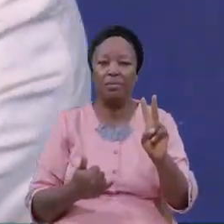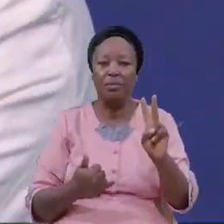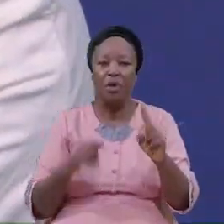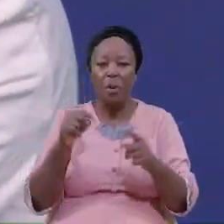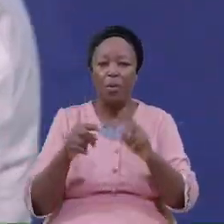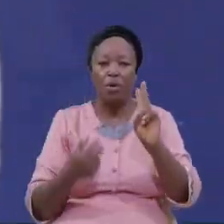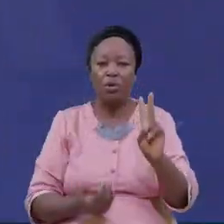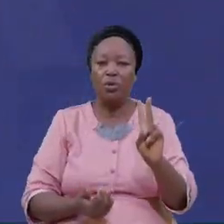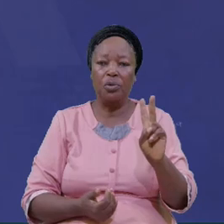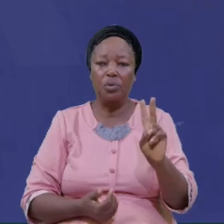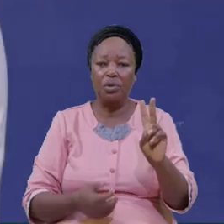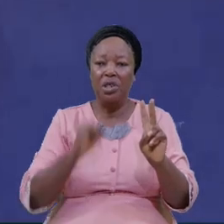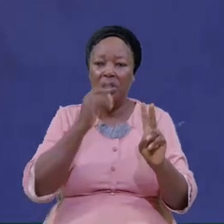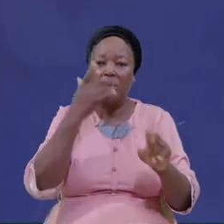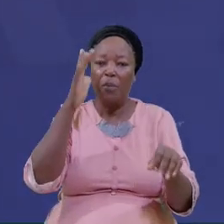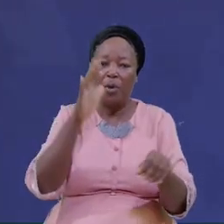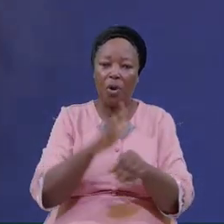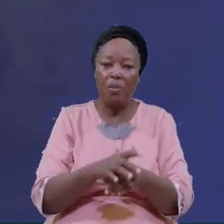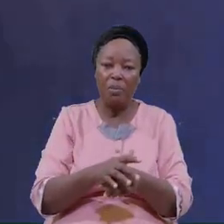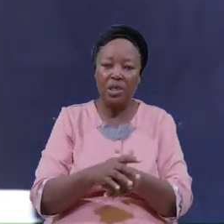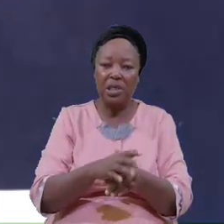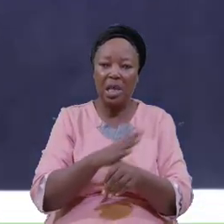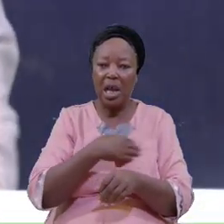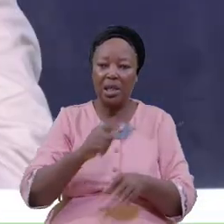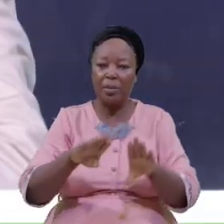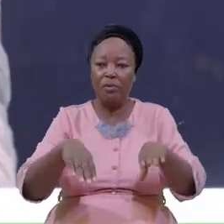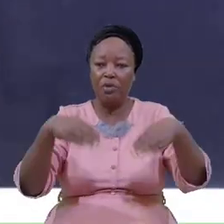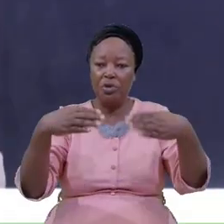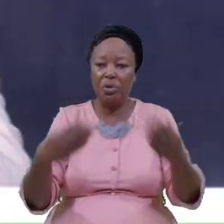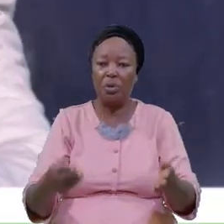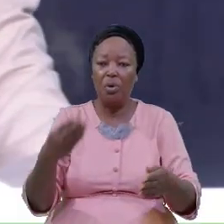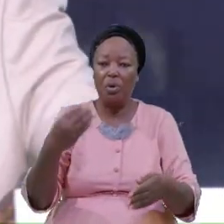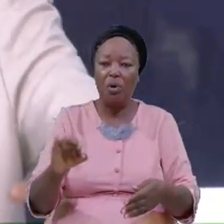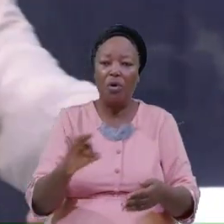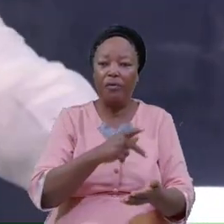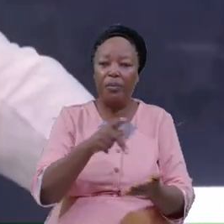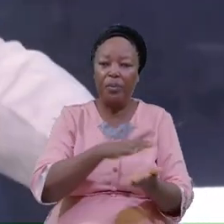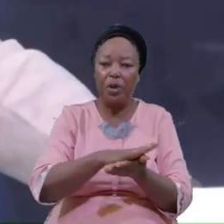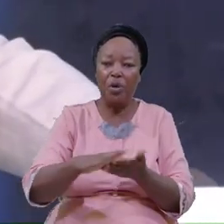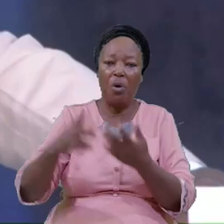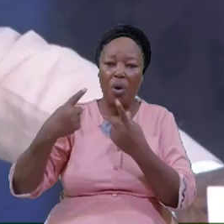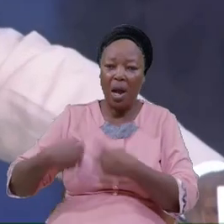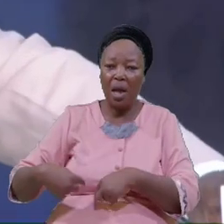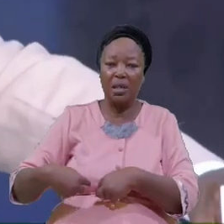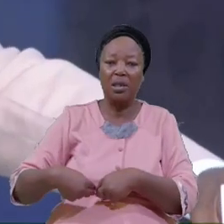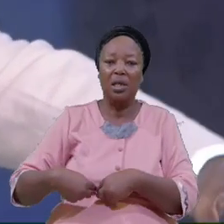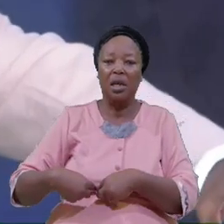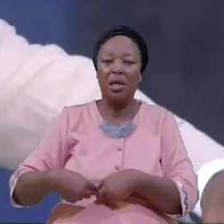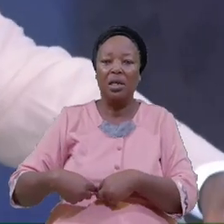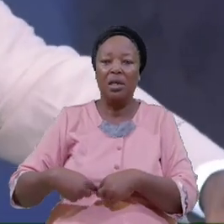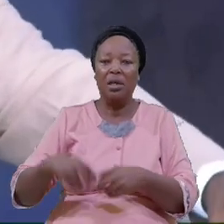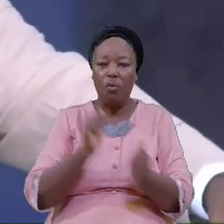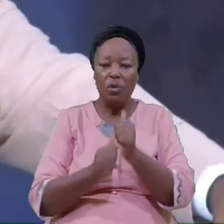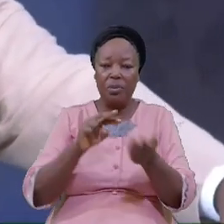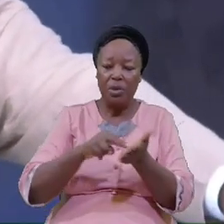the promise and the provision of pure heart that becomes our privilege. La promesse